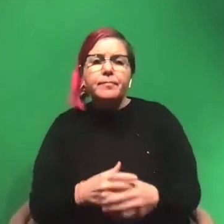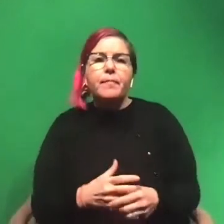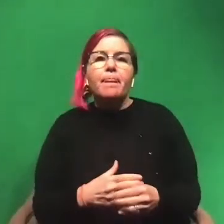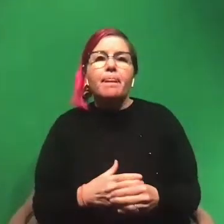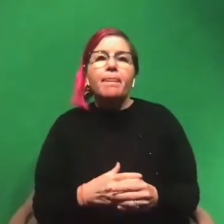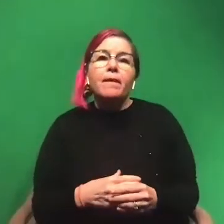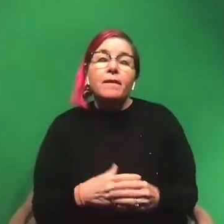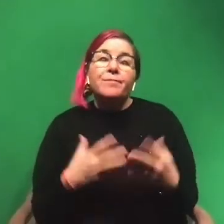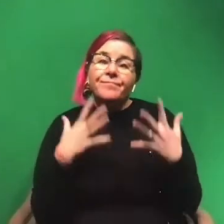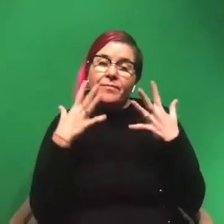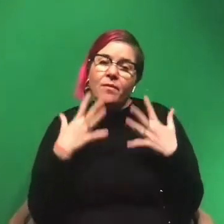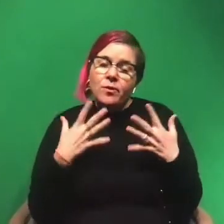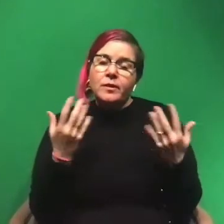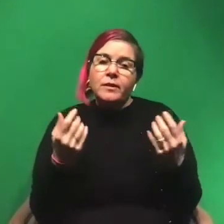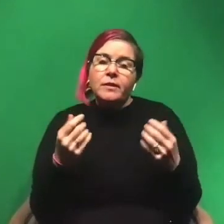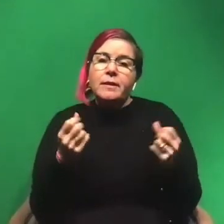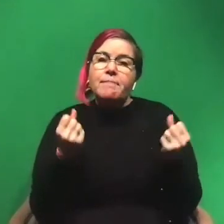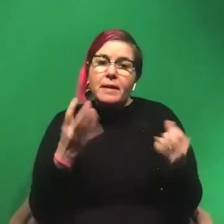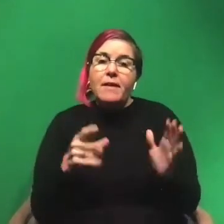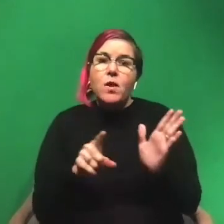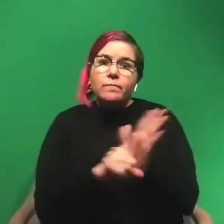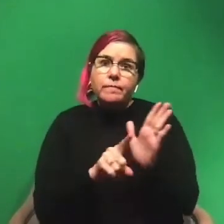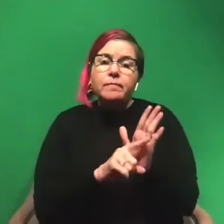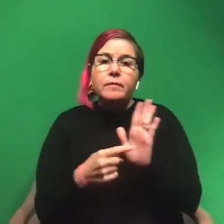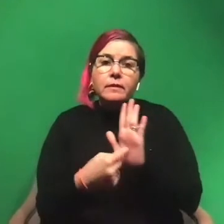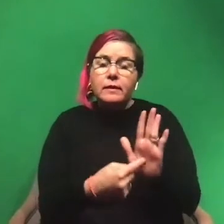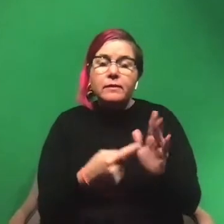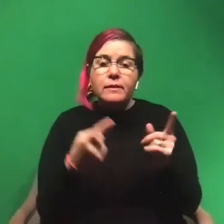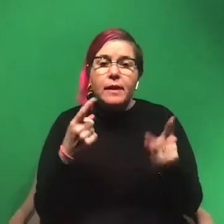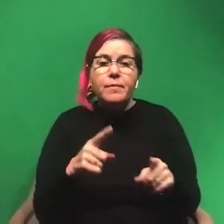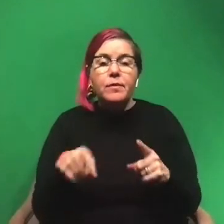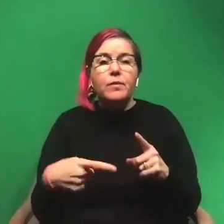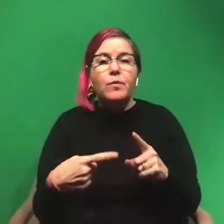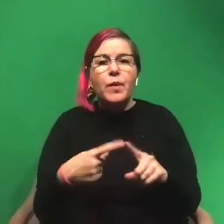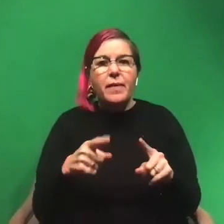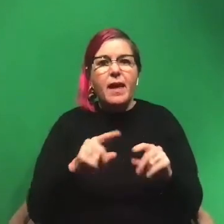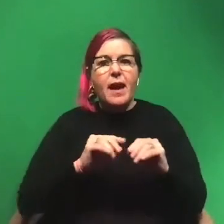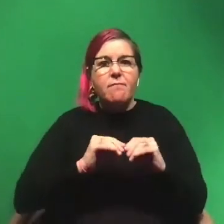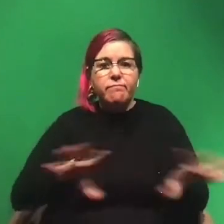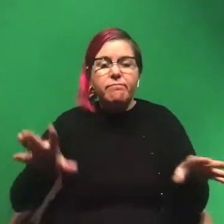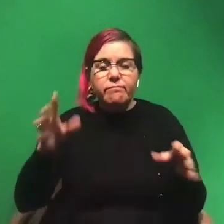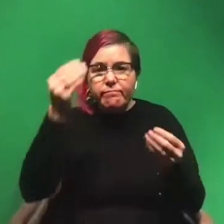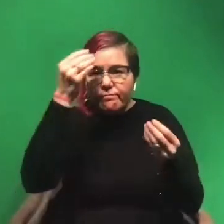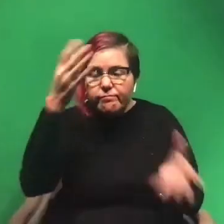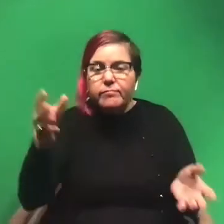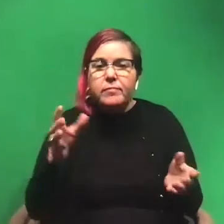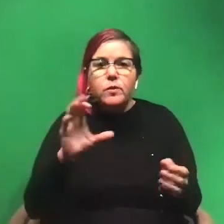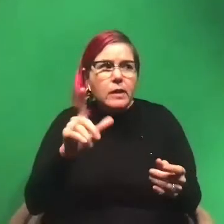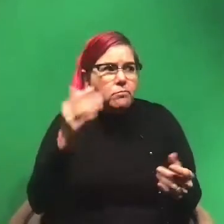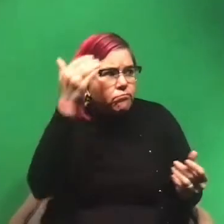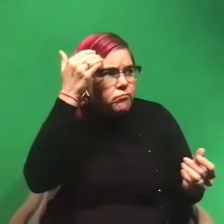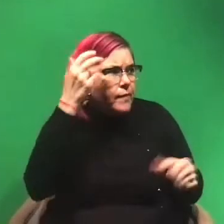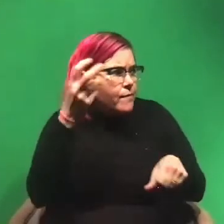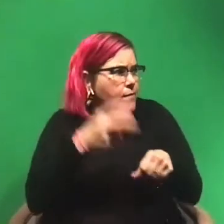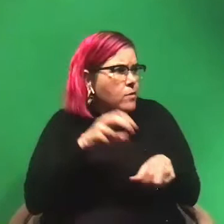Unfortunately, also a lot of the signals that happen when this is activated and all these cells are now, okay, there's a virus going on,